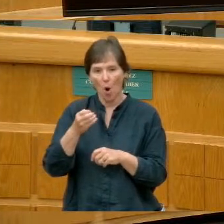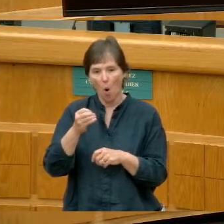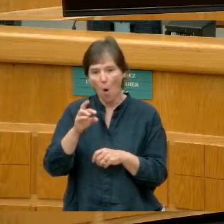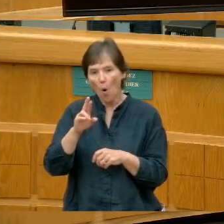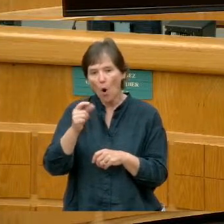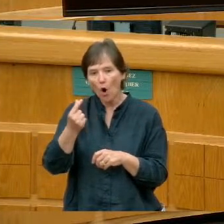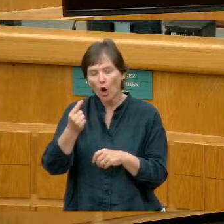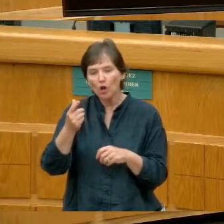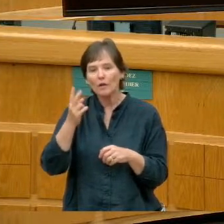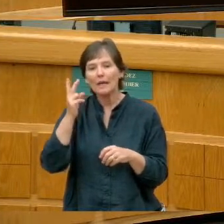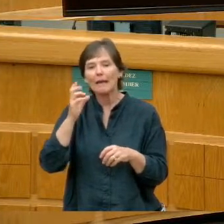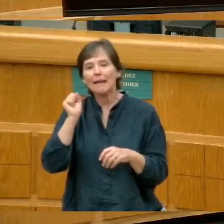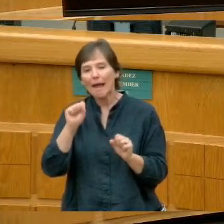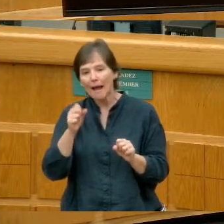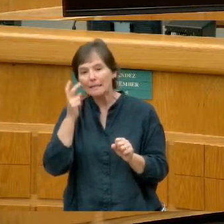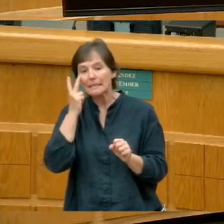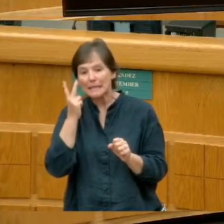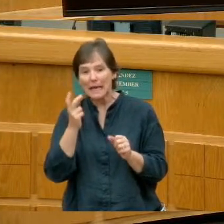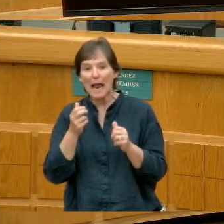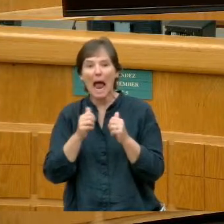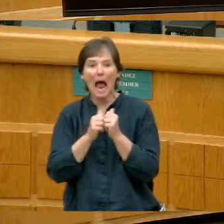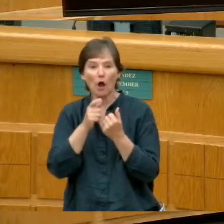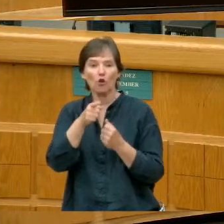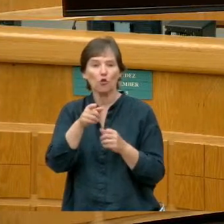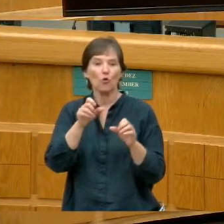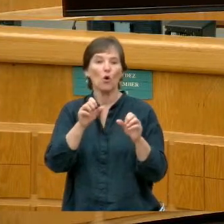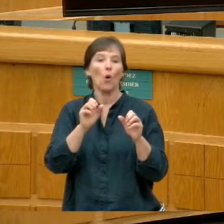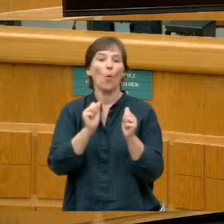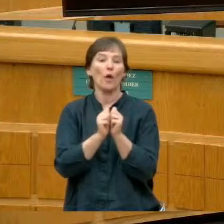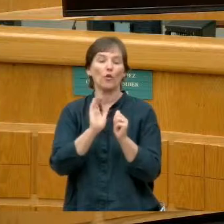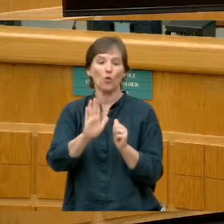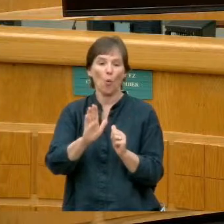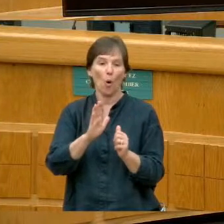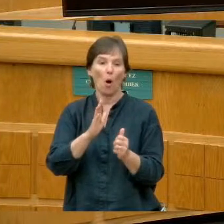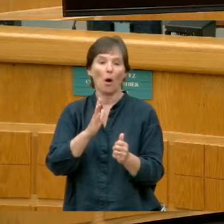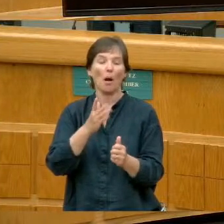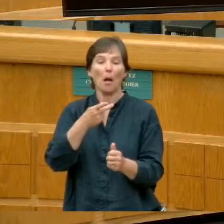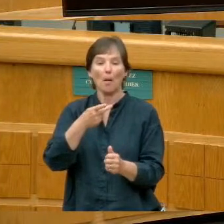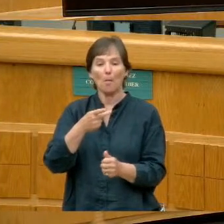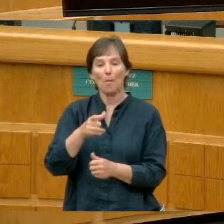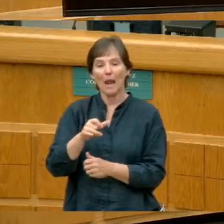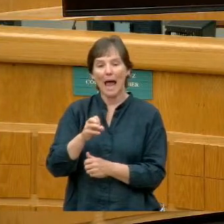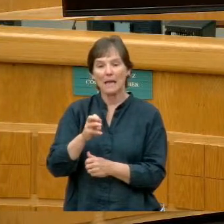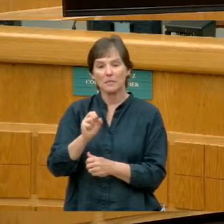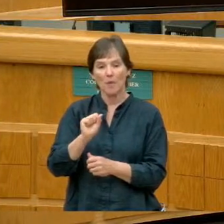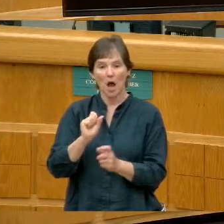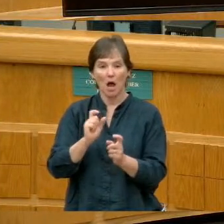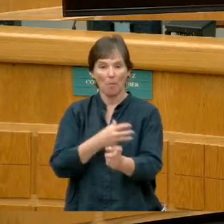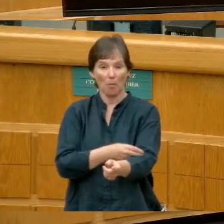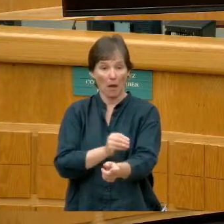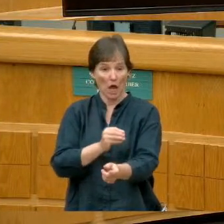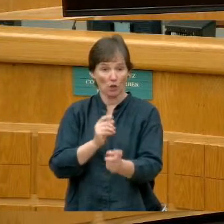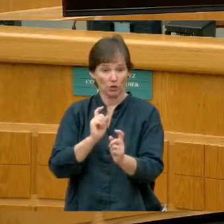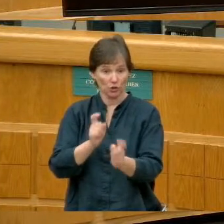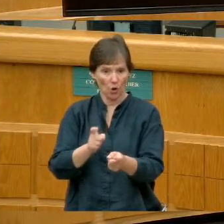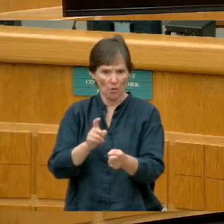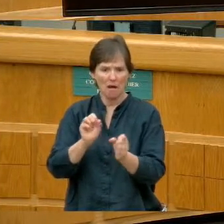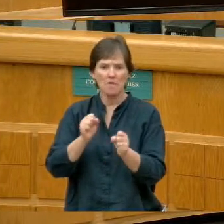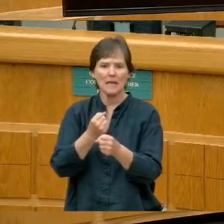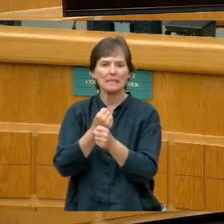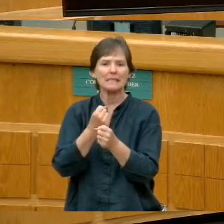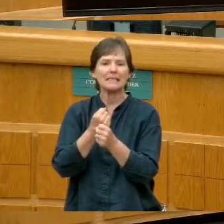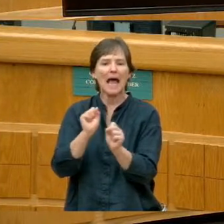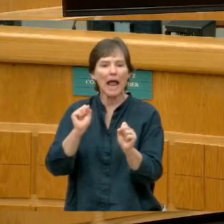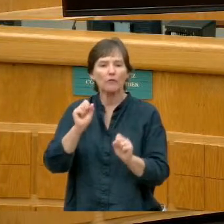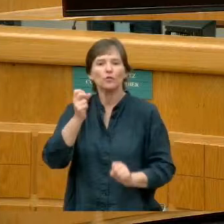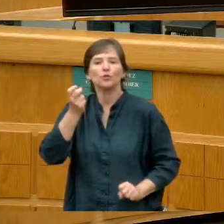to save 2 lives with your donation and gift of life. I want to thank you all for all